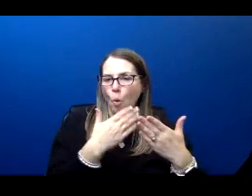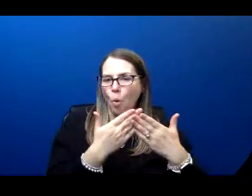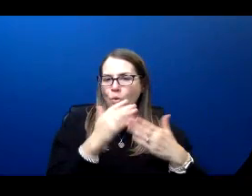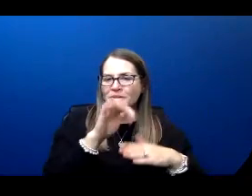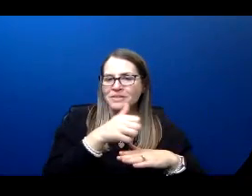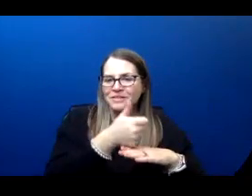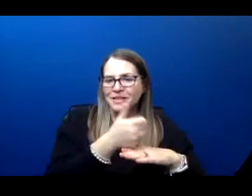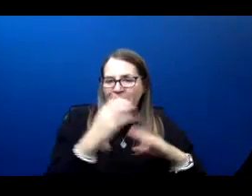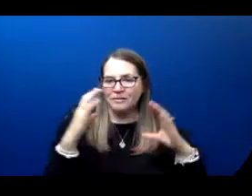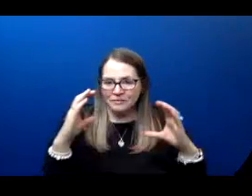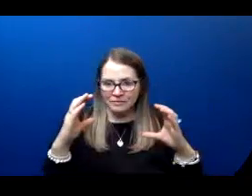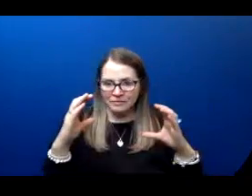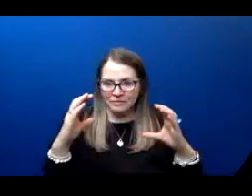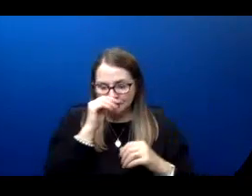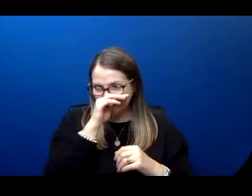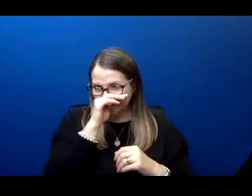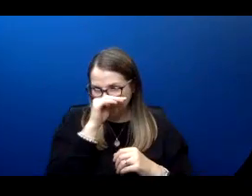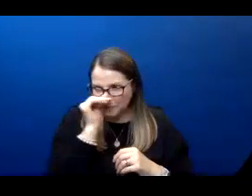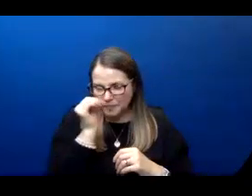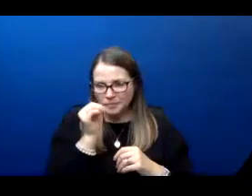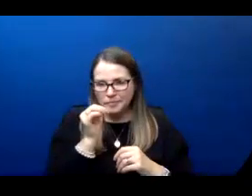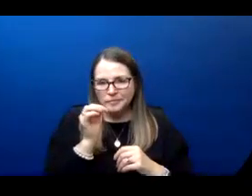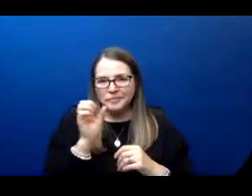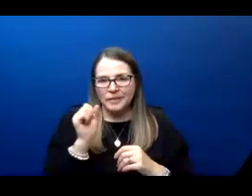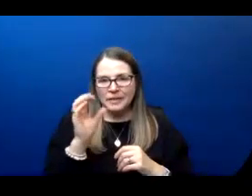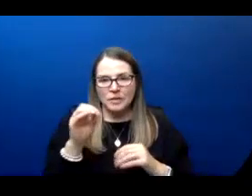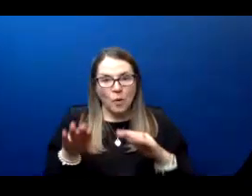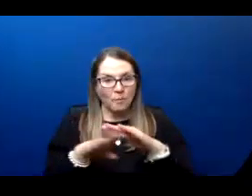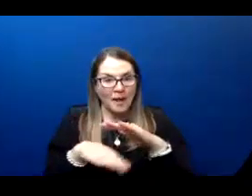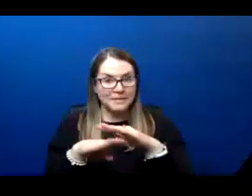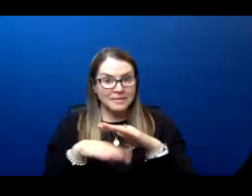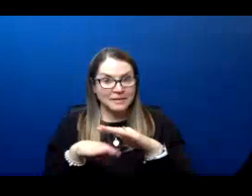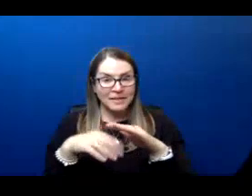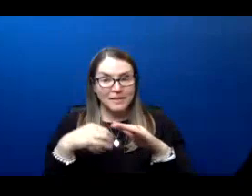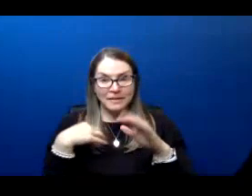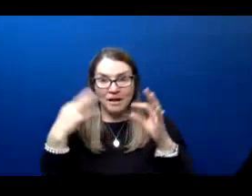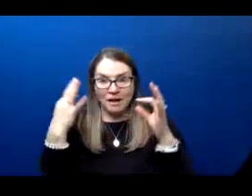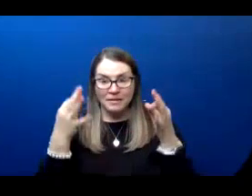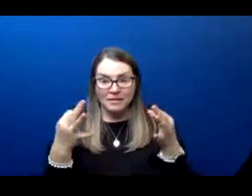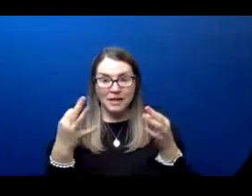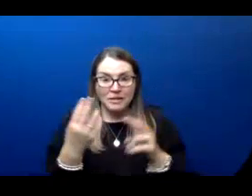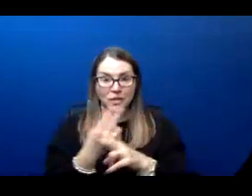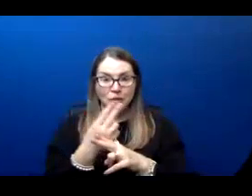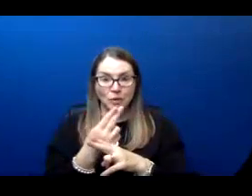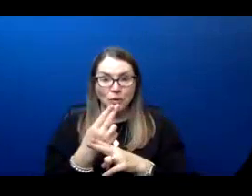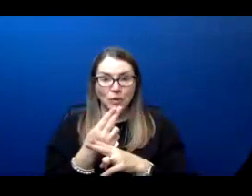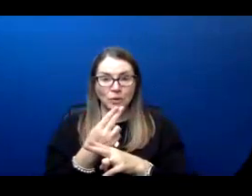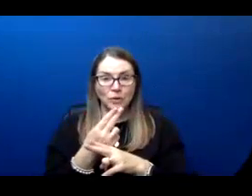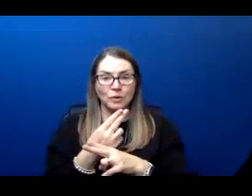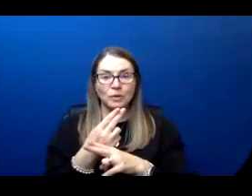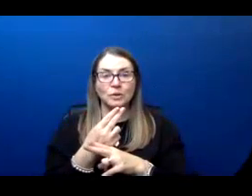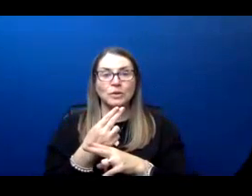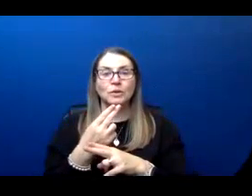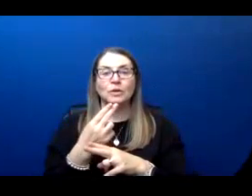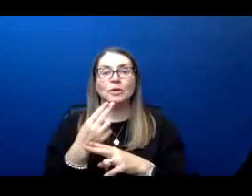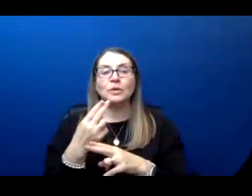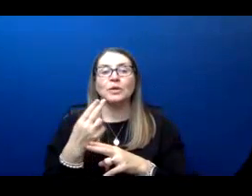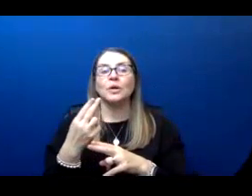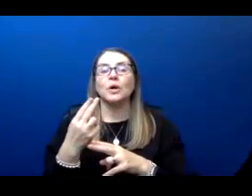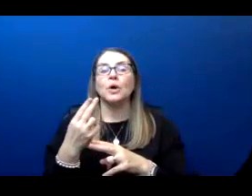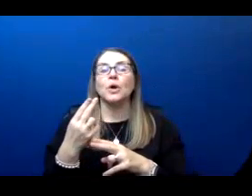of recommendations. So basically, I decided to use the socio-ecological model again. So